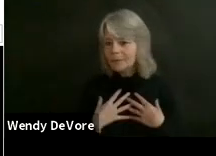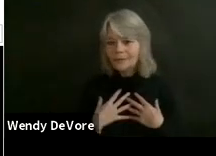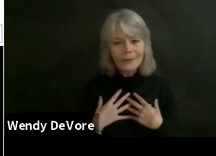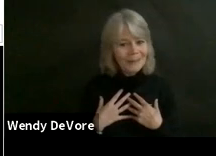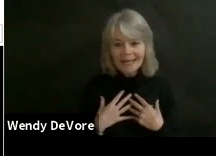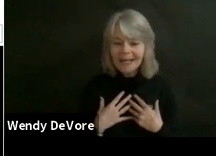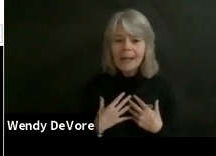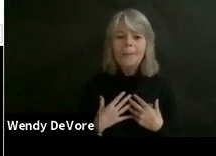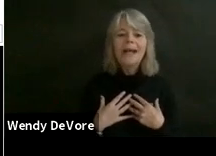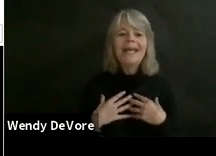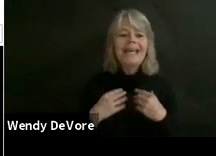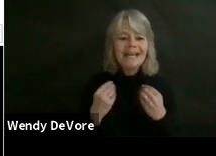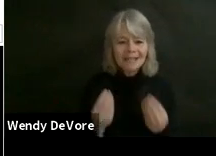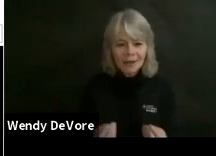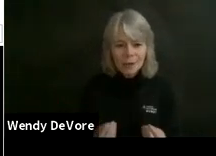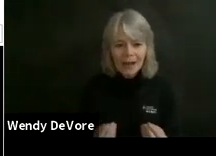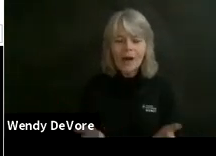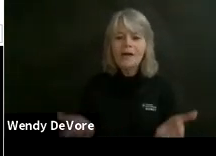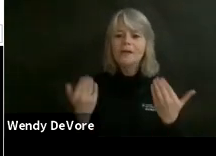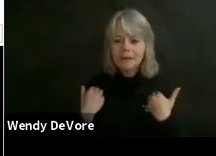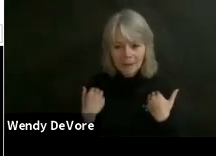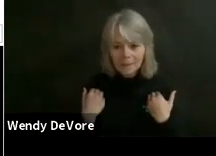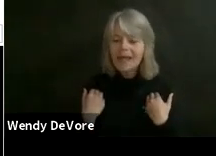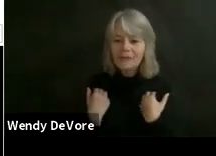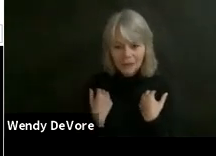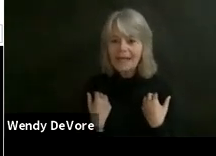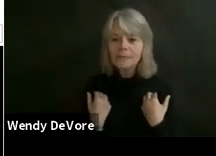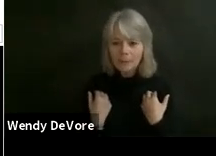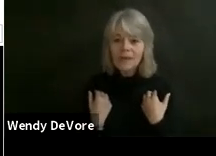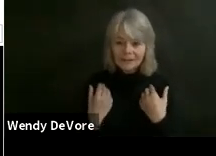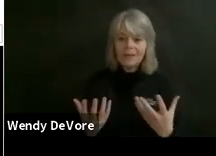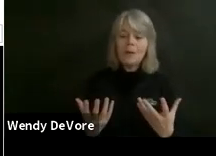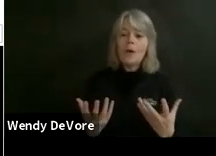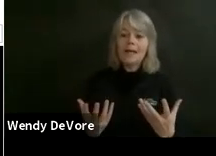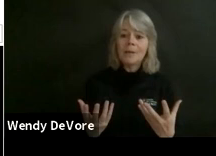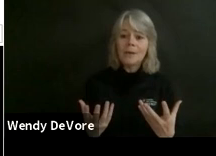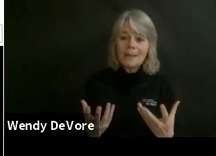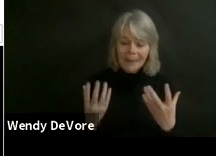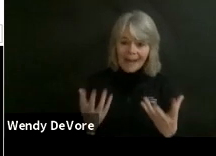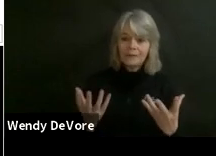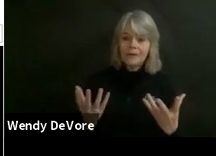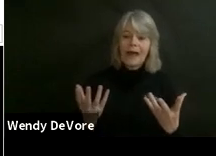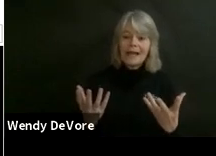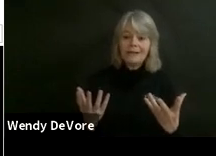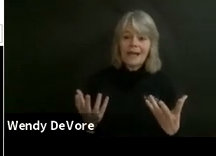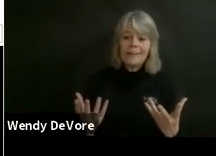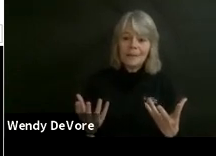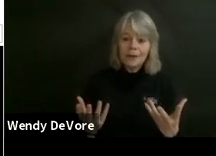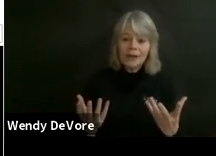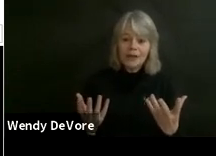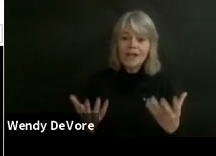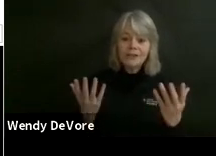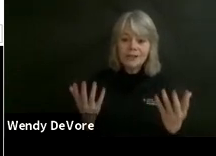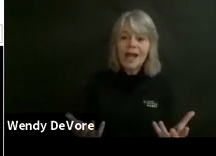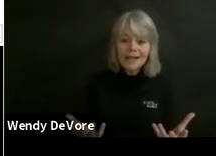not comfortable for me, but I cannot tell you how often they have thanked me. When they see me walk in with that mask, their eyes light up